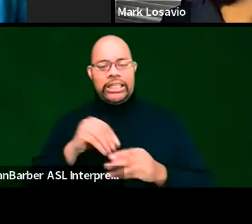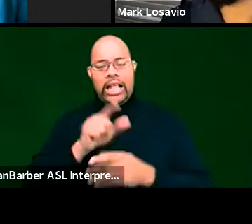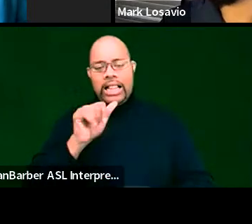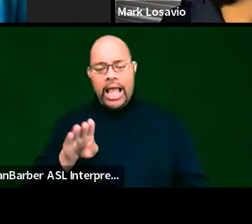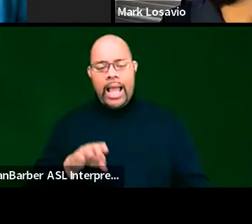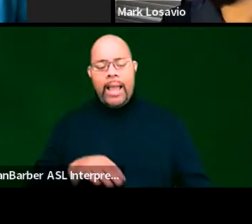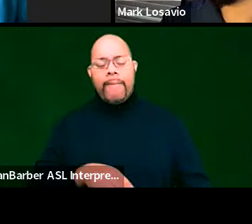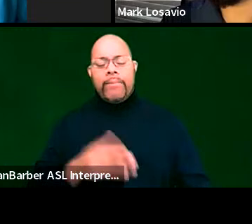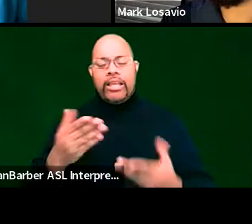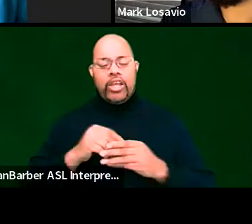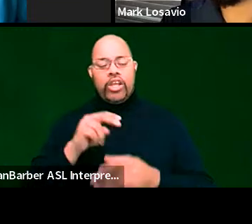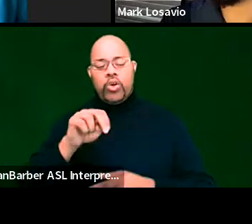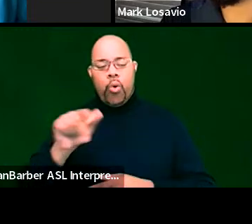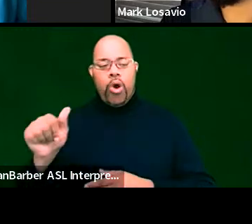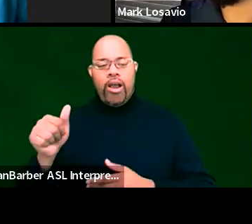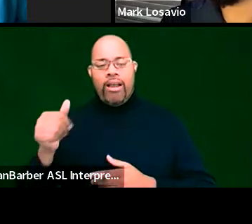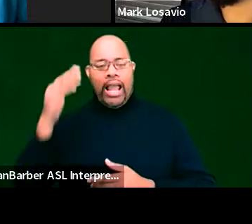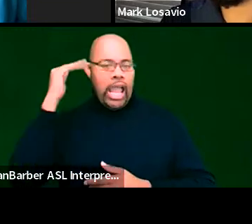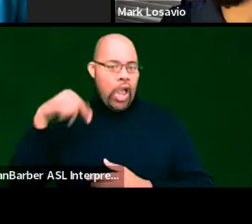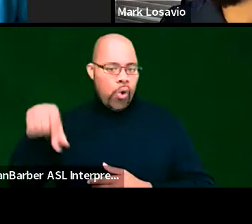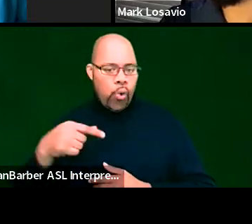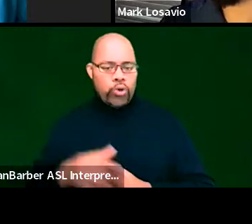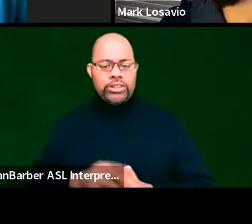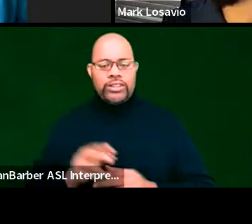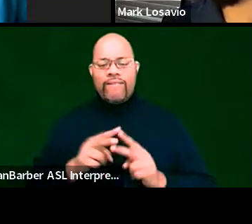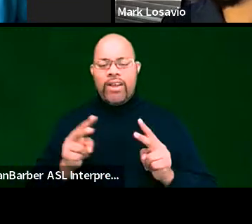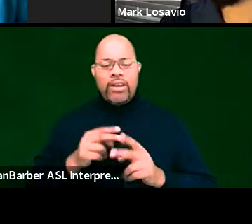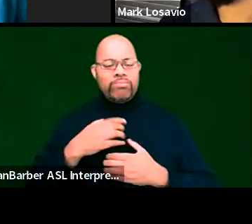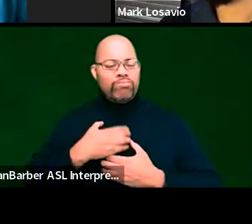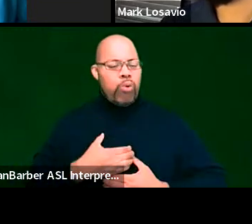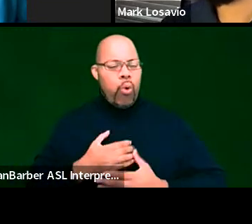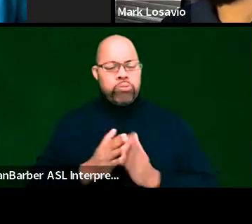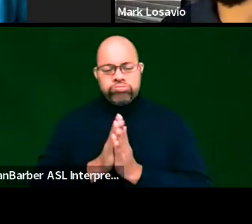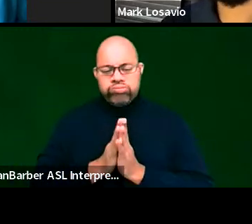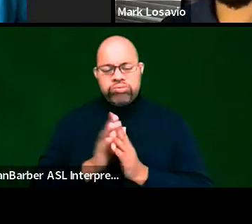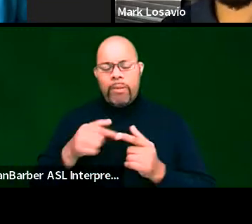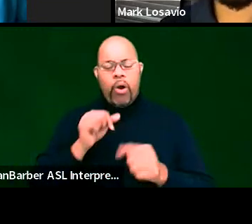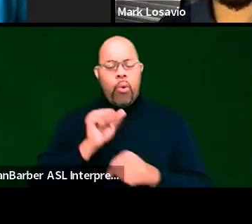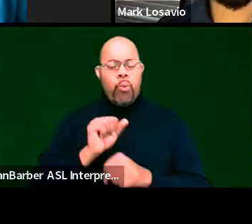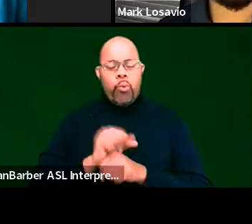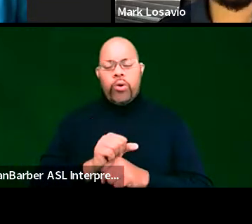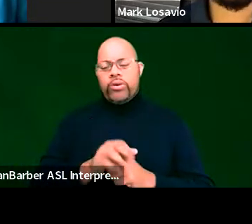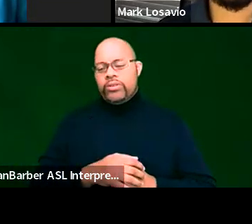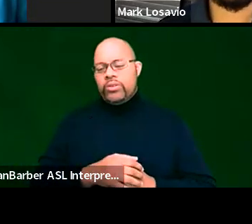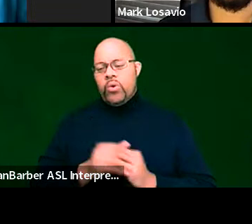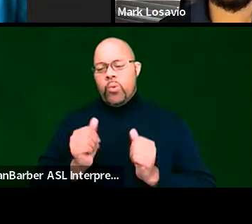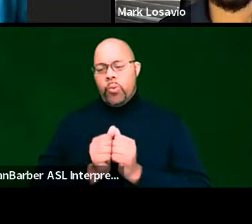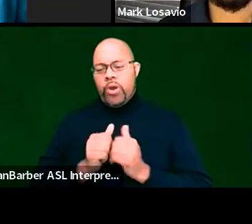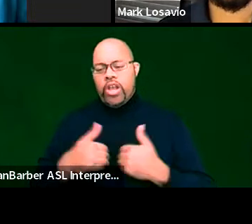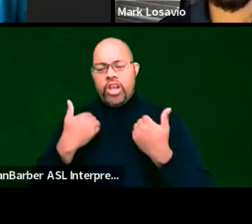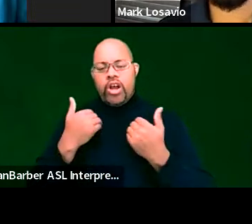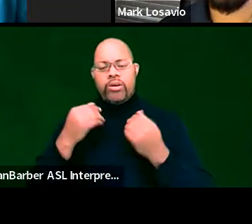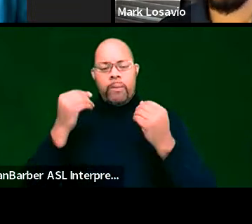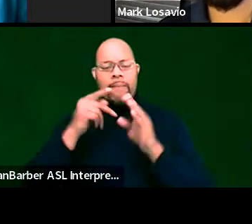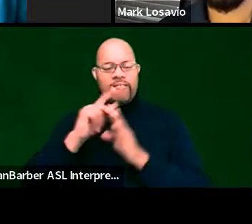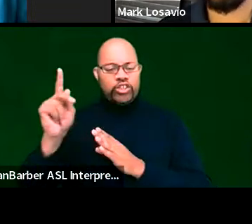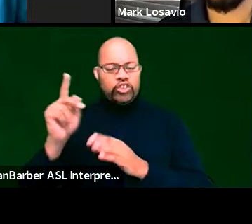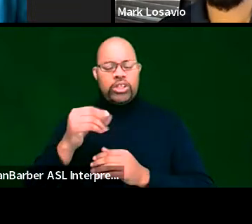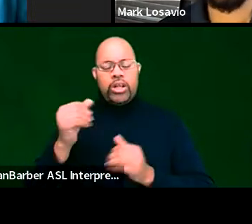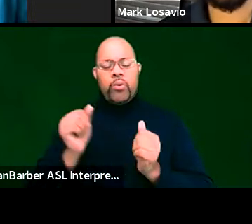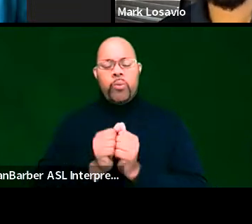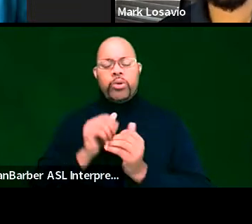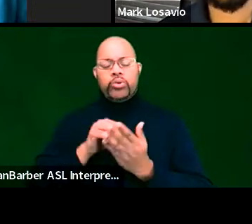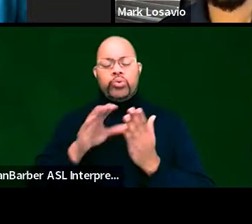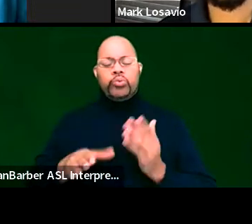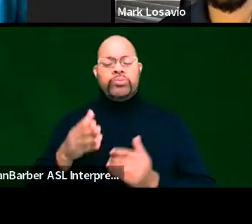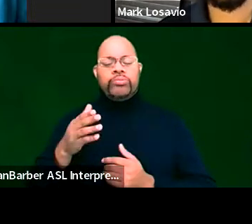and here at NOAA headquarters who are very passionate about working with young professionals and with